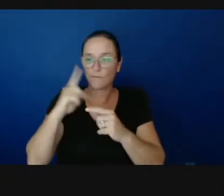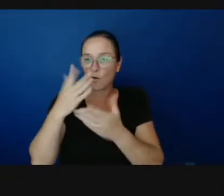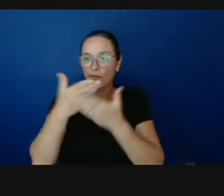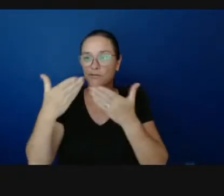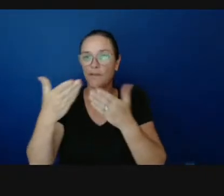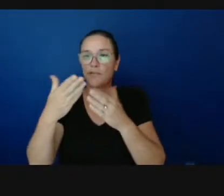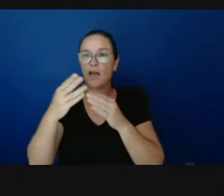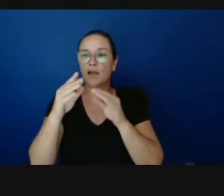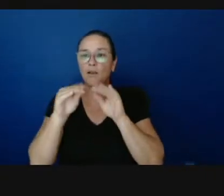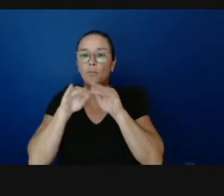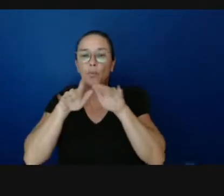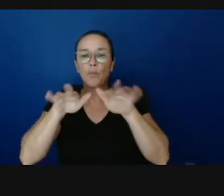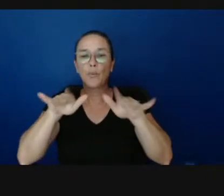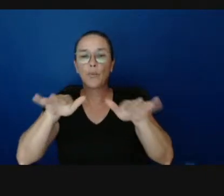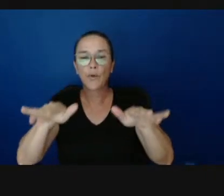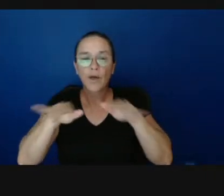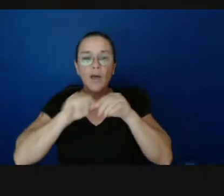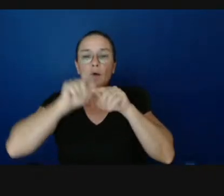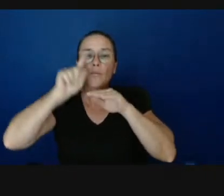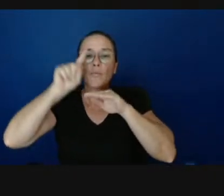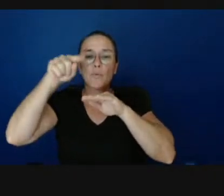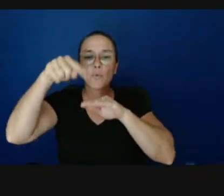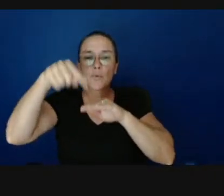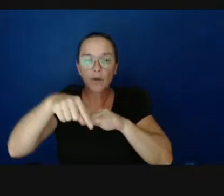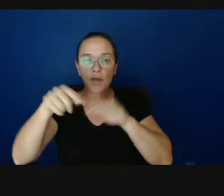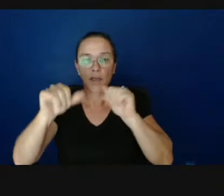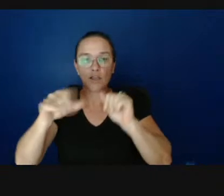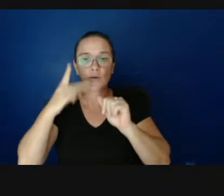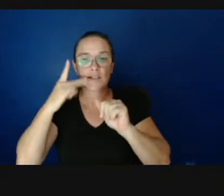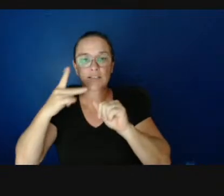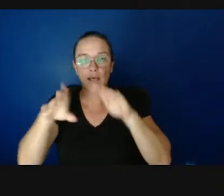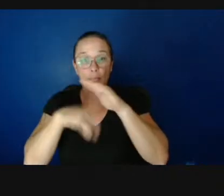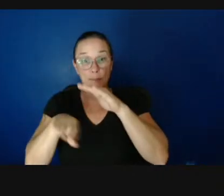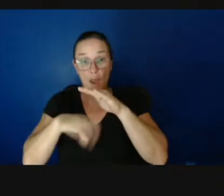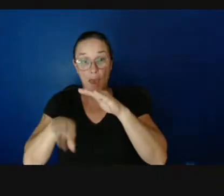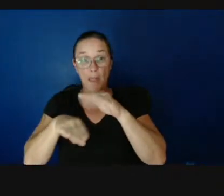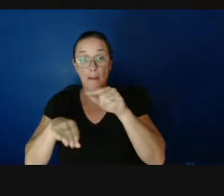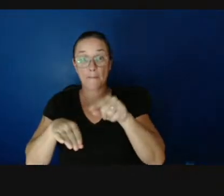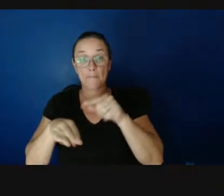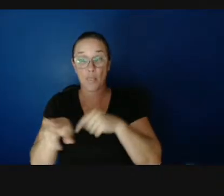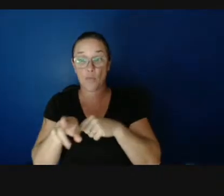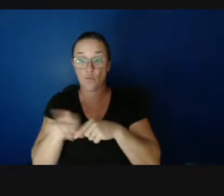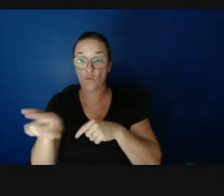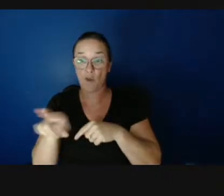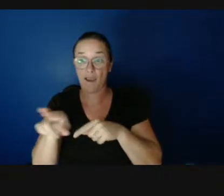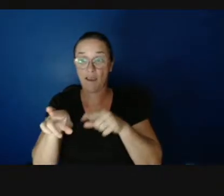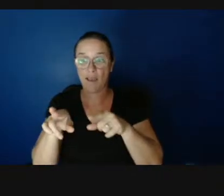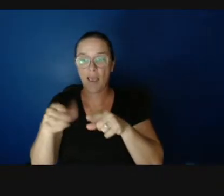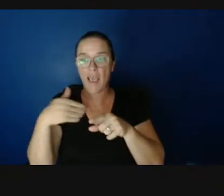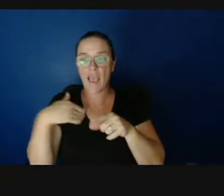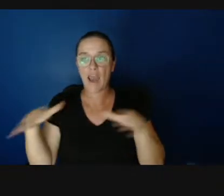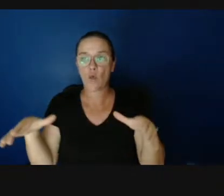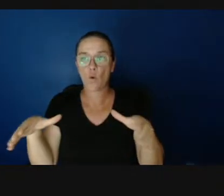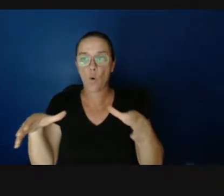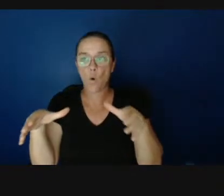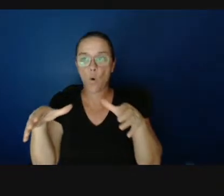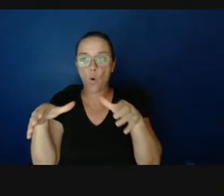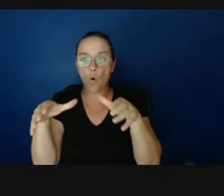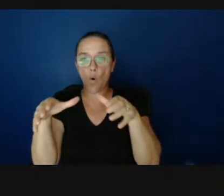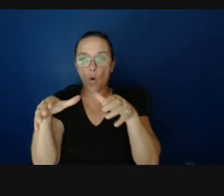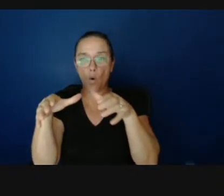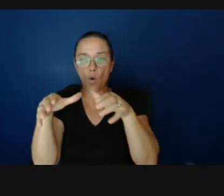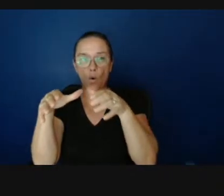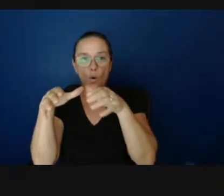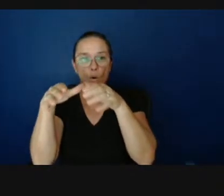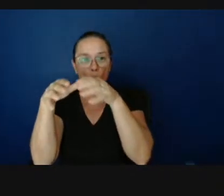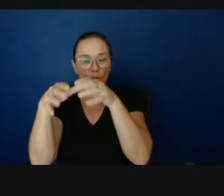it's deposited on the ground. And you can see in the bottom photo, the bottom right photo, that a cone of that tephra material kind of built up